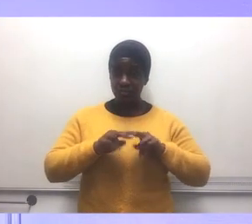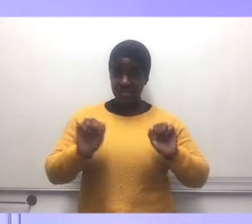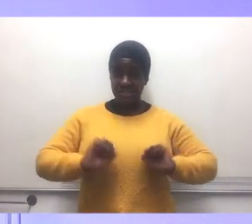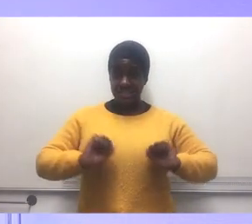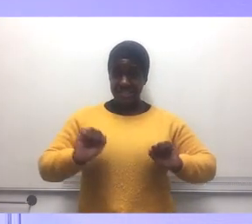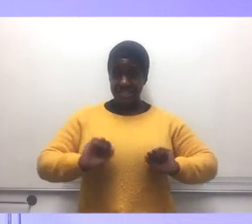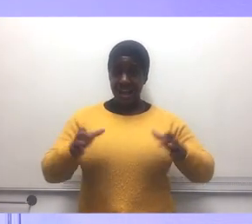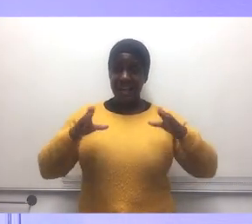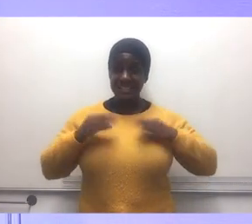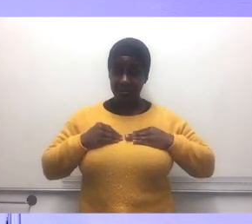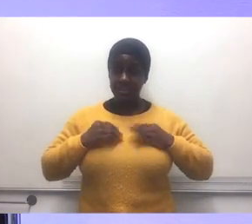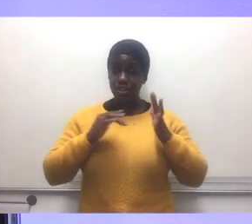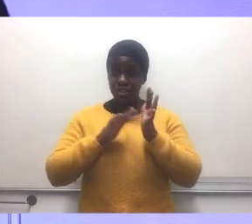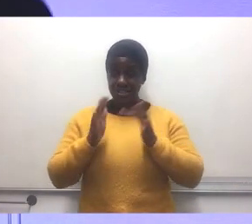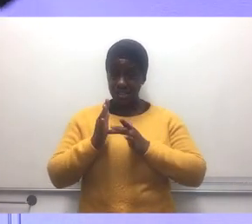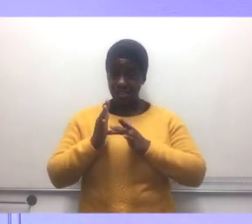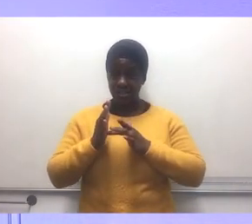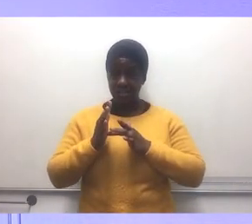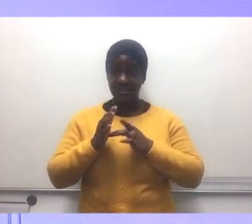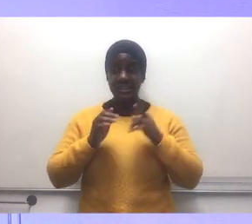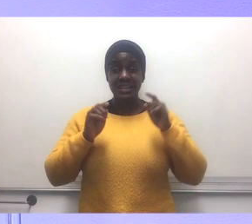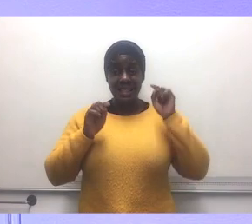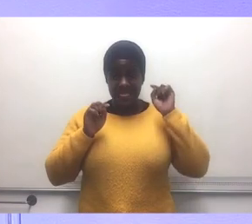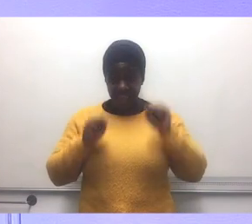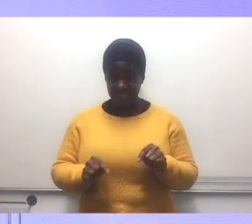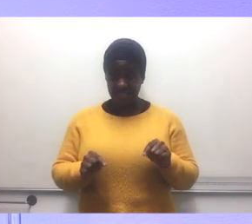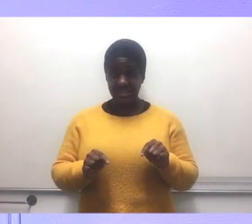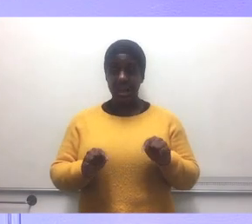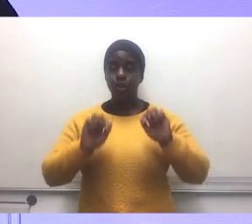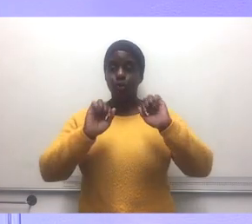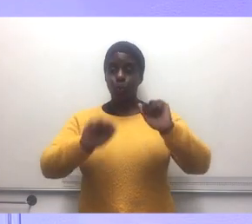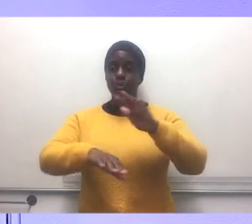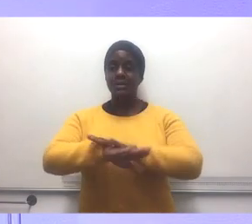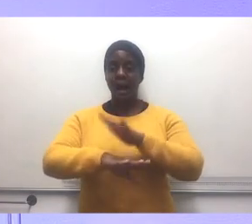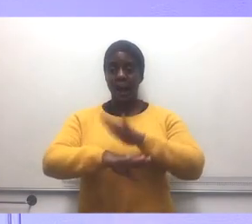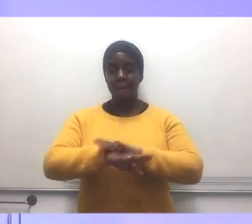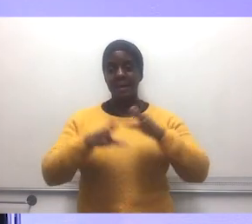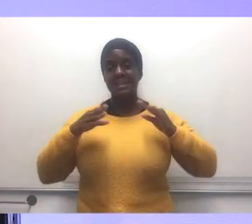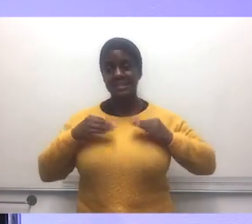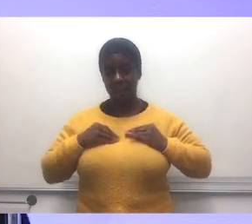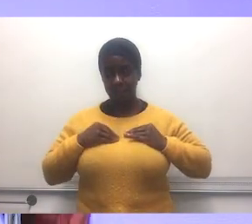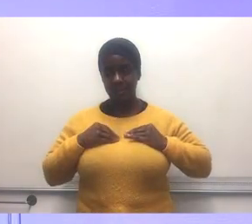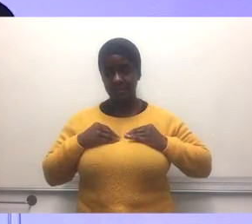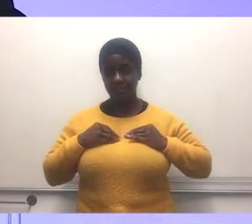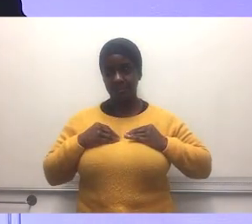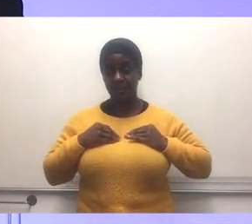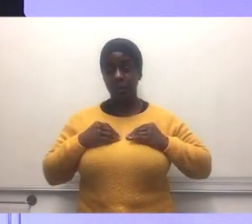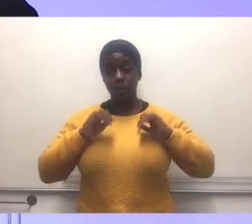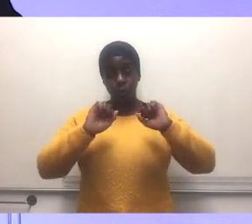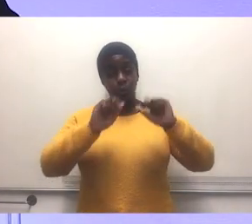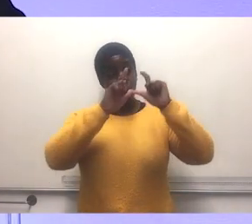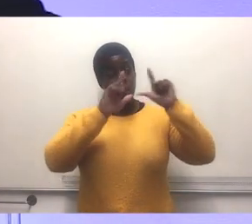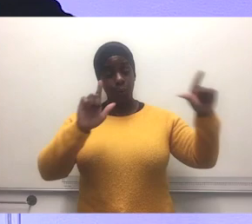yet accepted Jesus, this is your moment to accept him as your